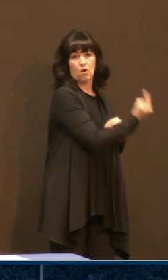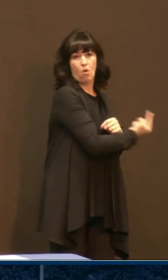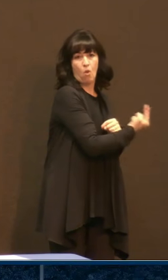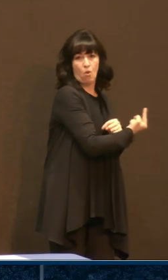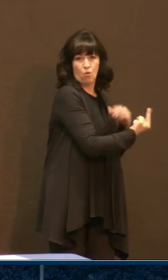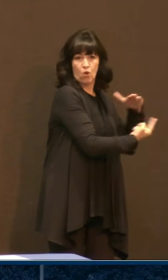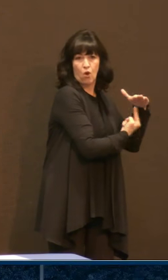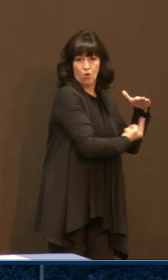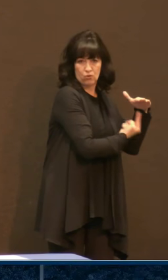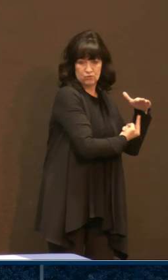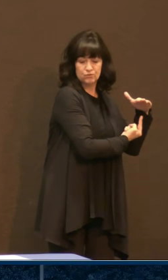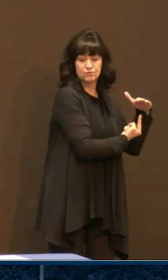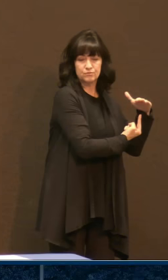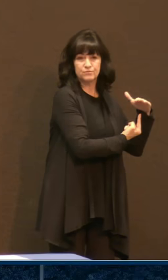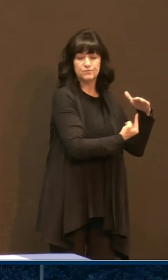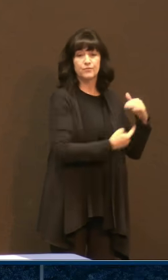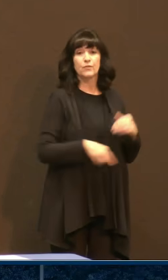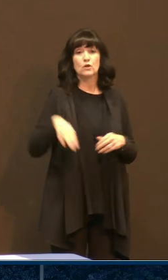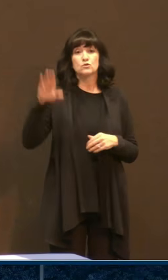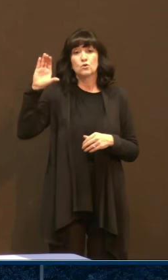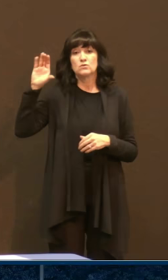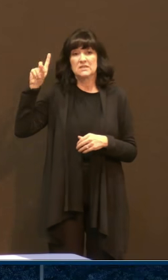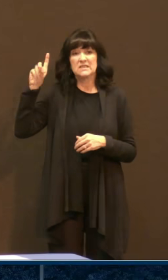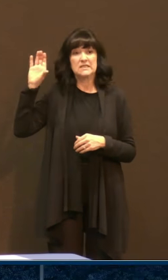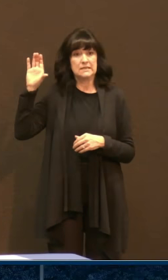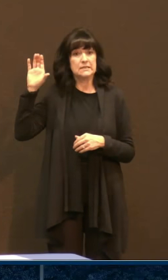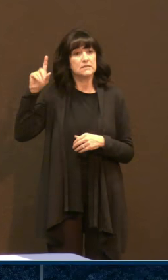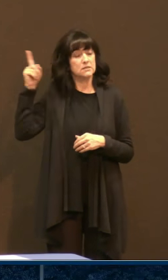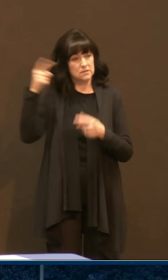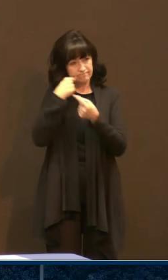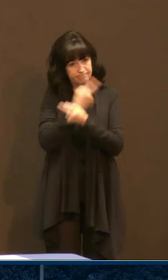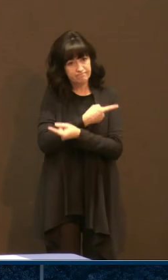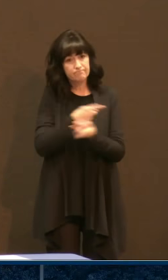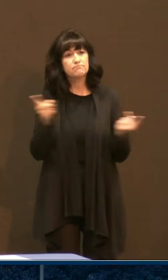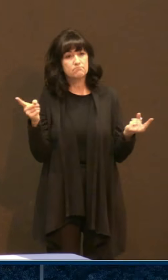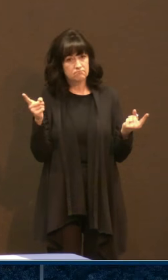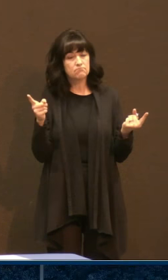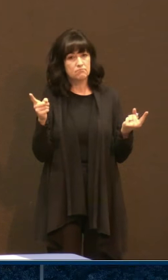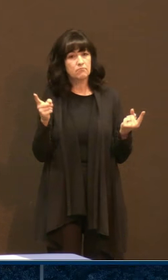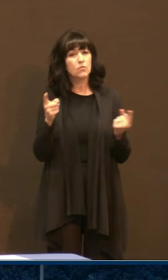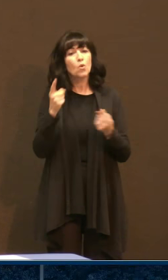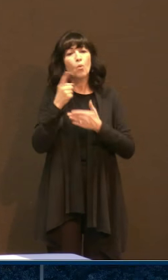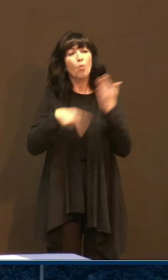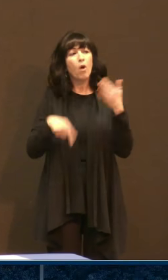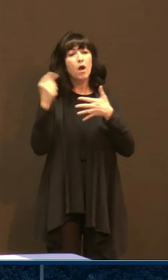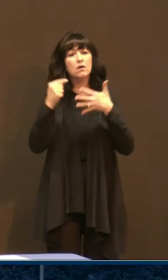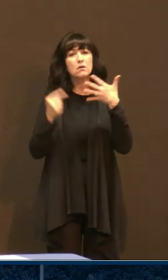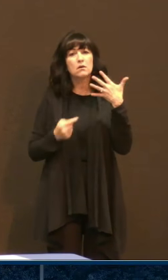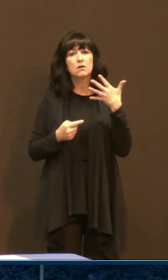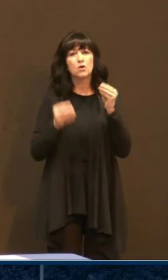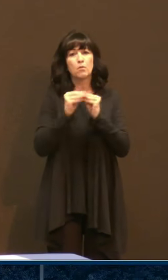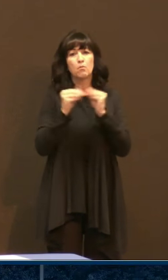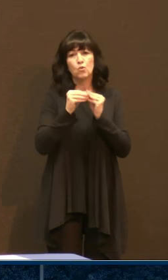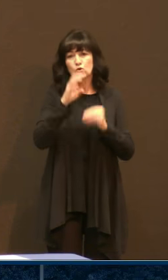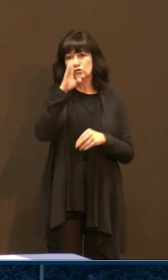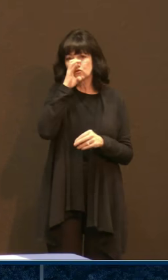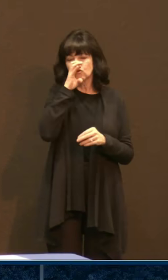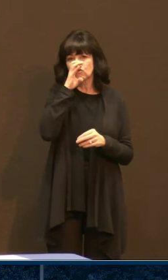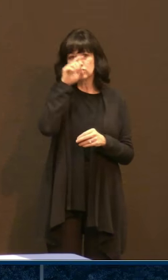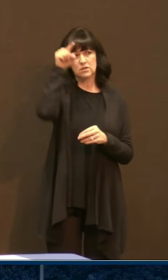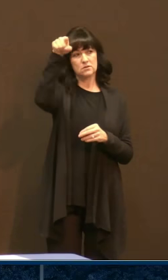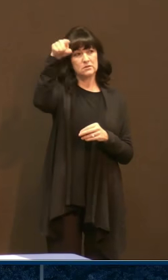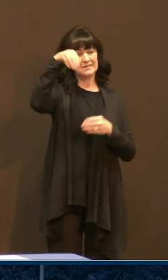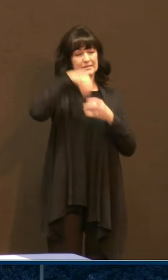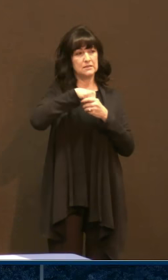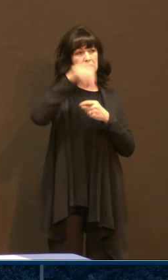CDC put out about those restrictions, on the line in the plants. And our effort now is really going to be to enforce those